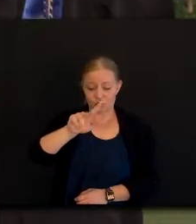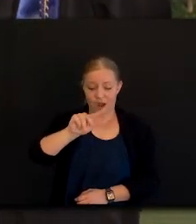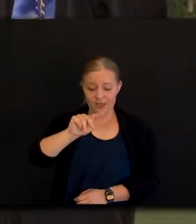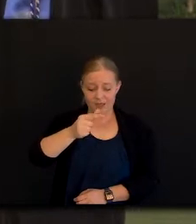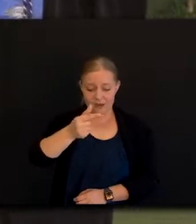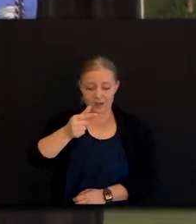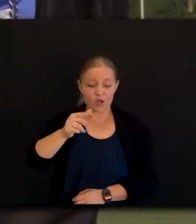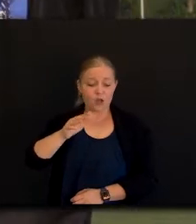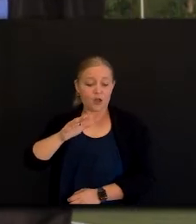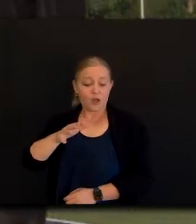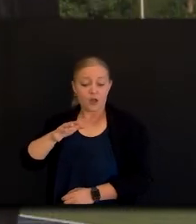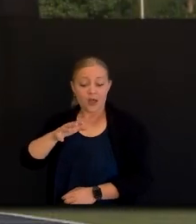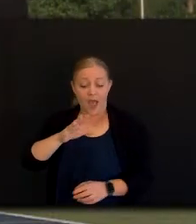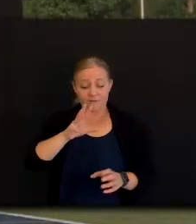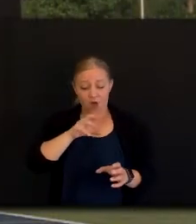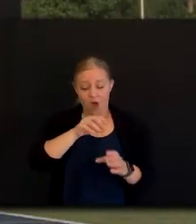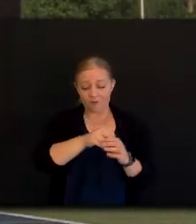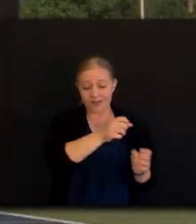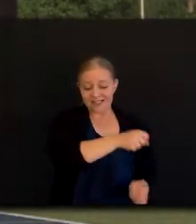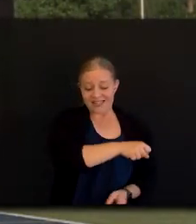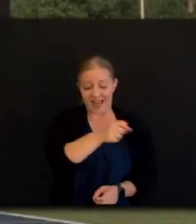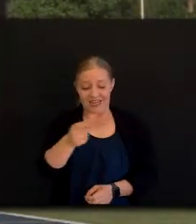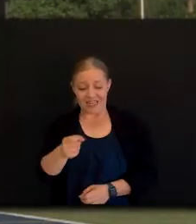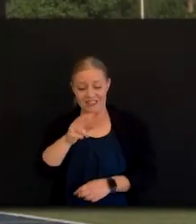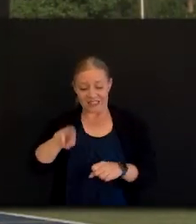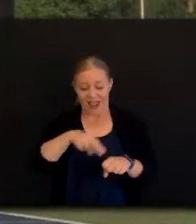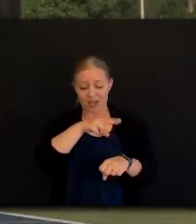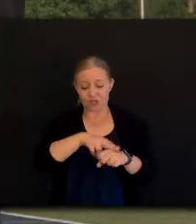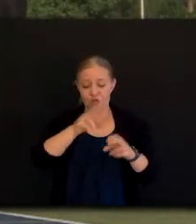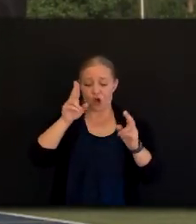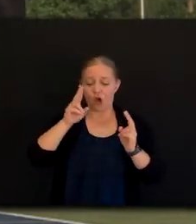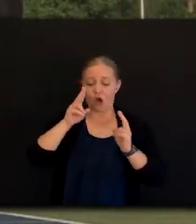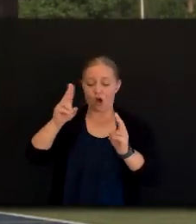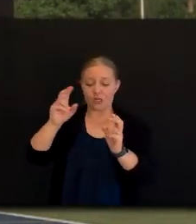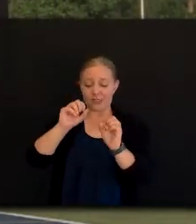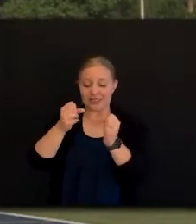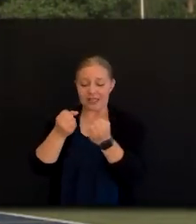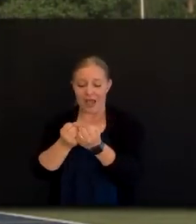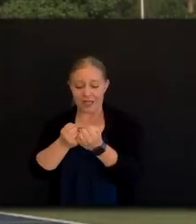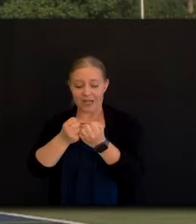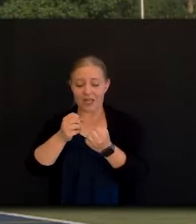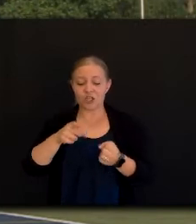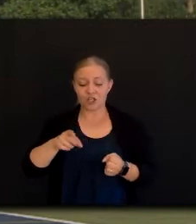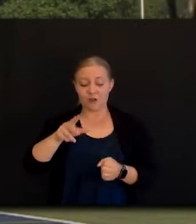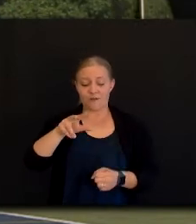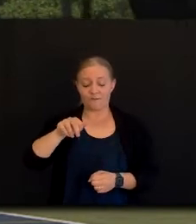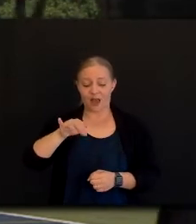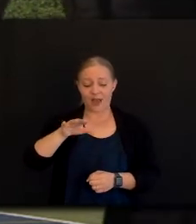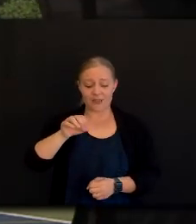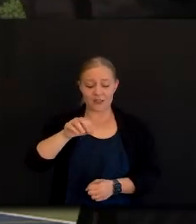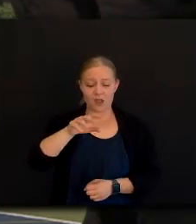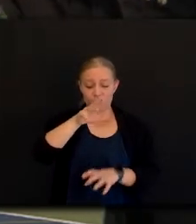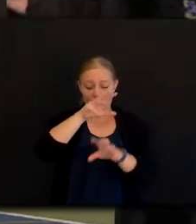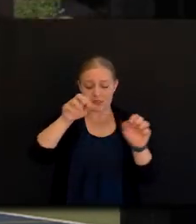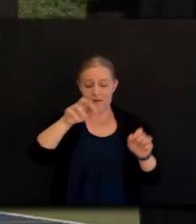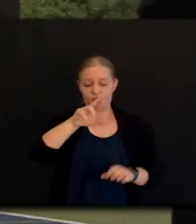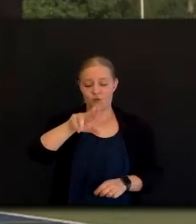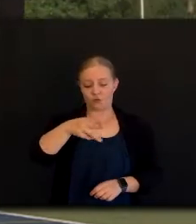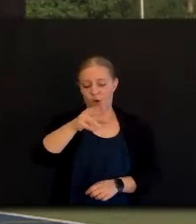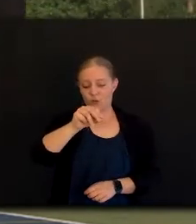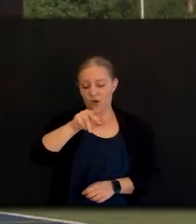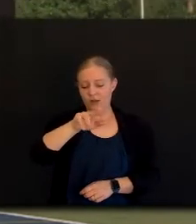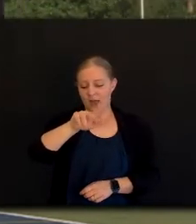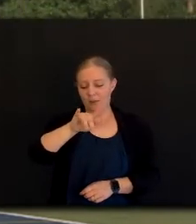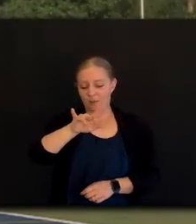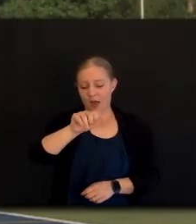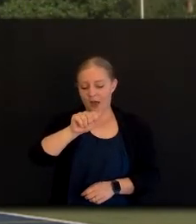president, Rho Kappa, concert master of concert orchestra, Scholars Bowl, class committees, link crew, and